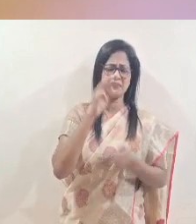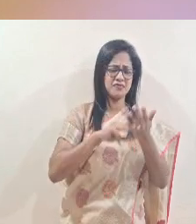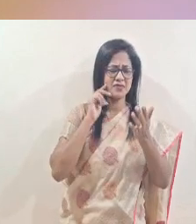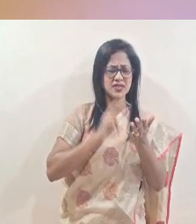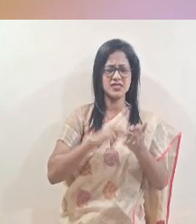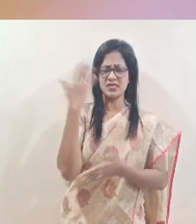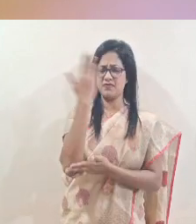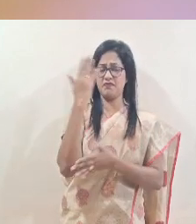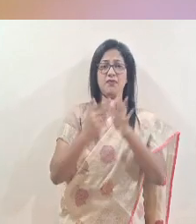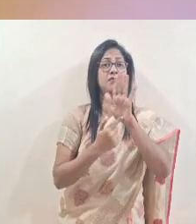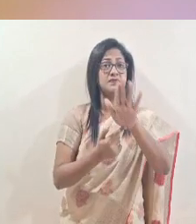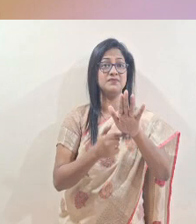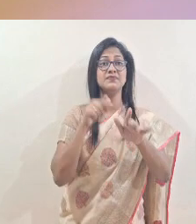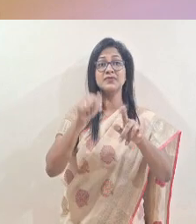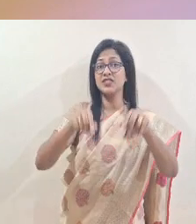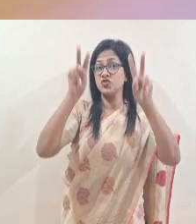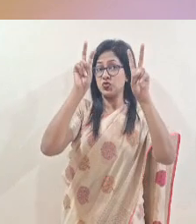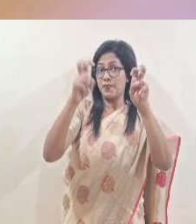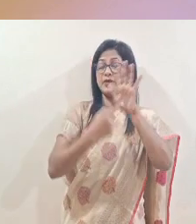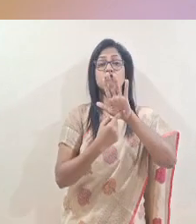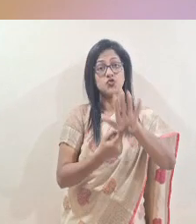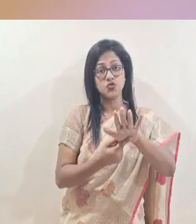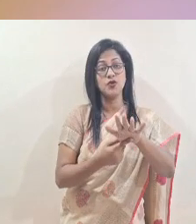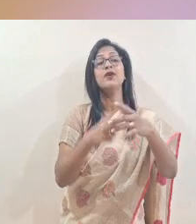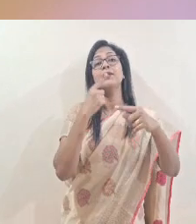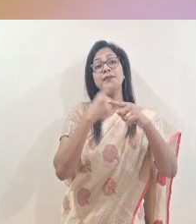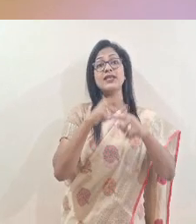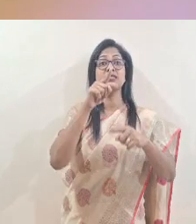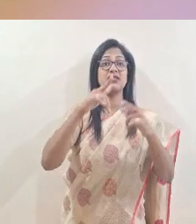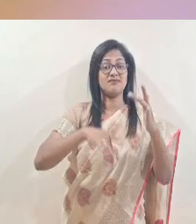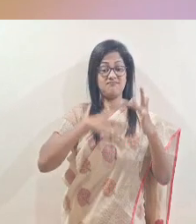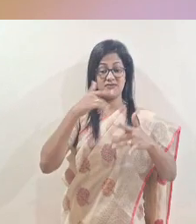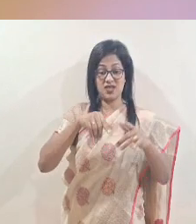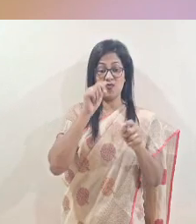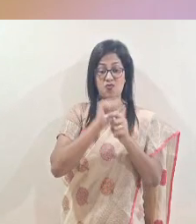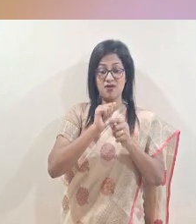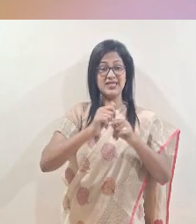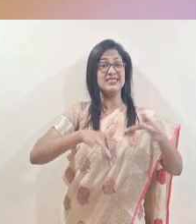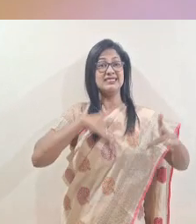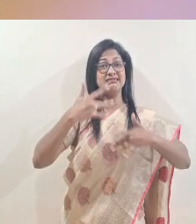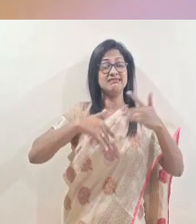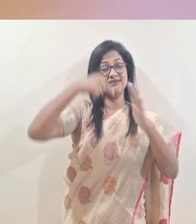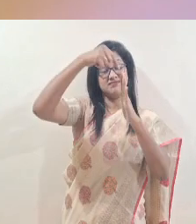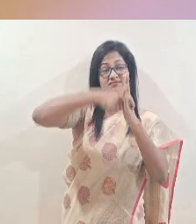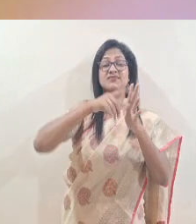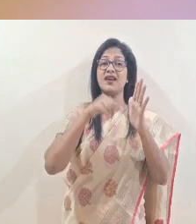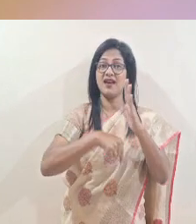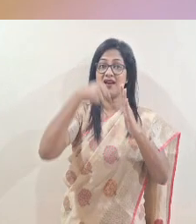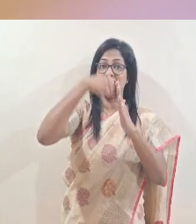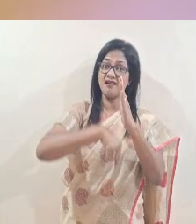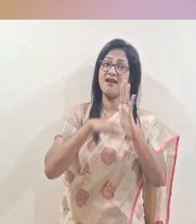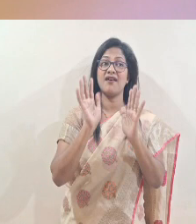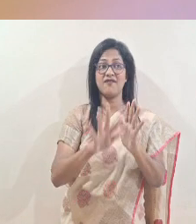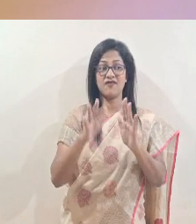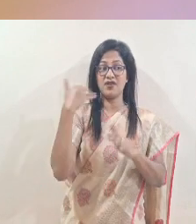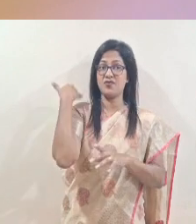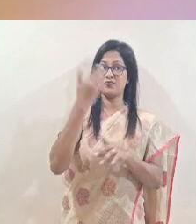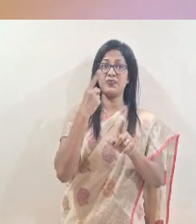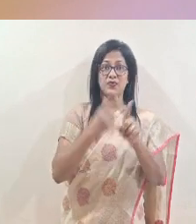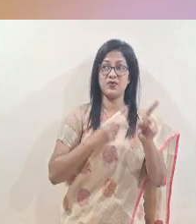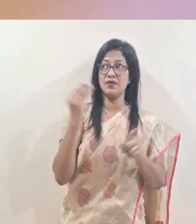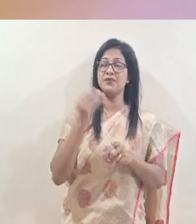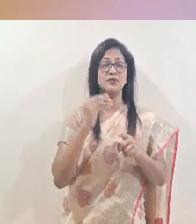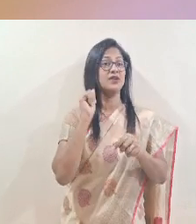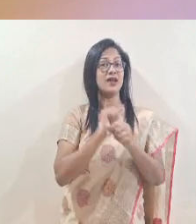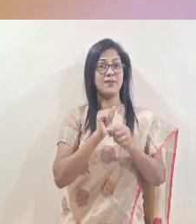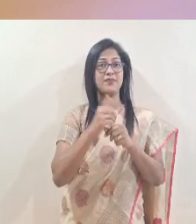is just to touch upon this subject, but it's a very intense work which is still going on and almost for a year, with also studying